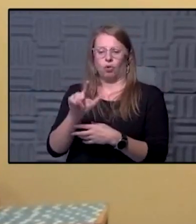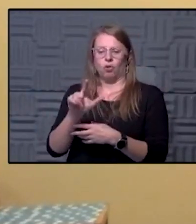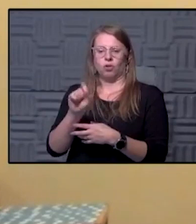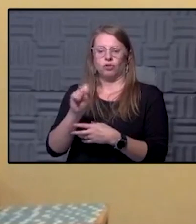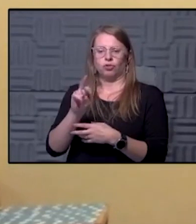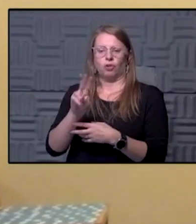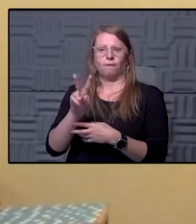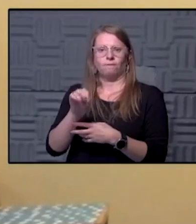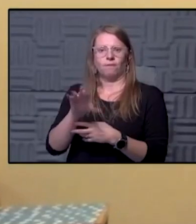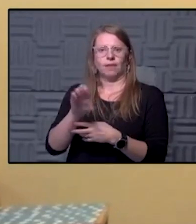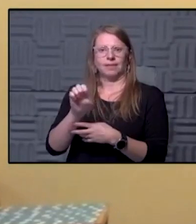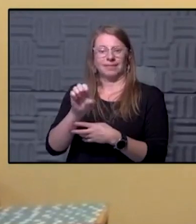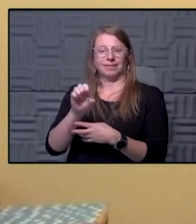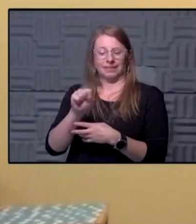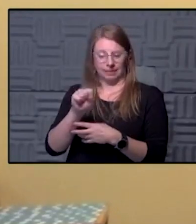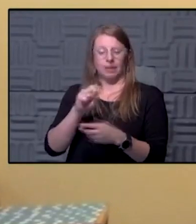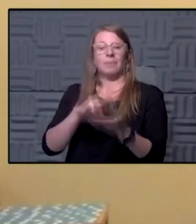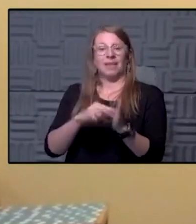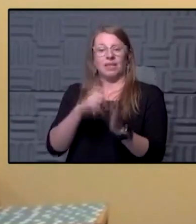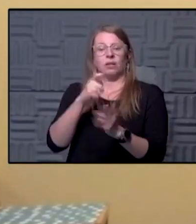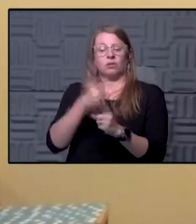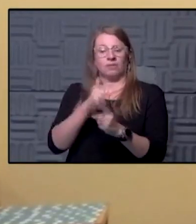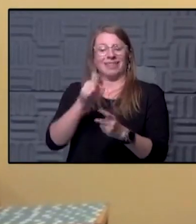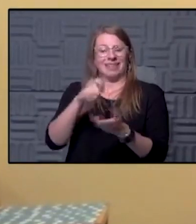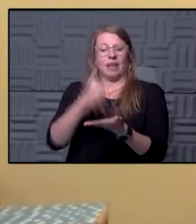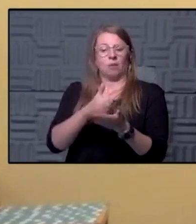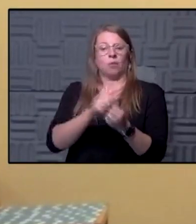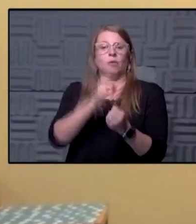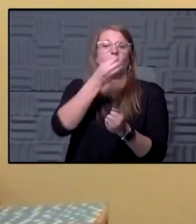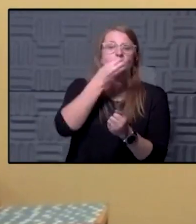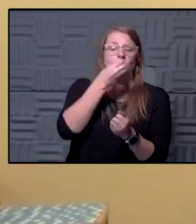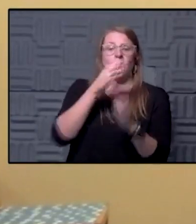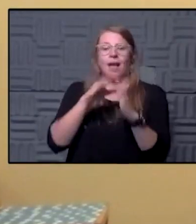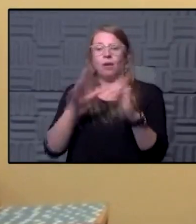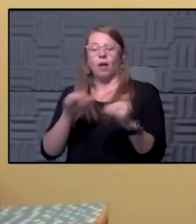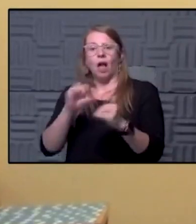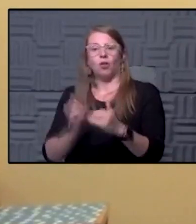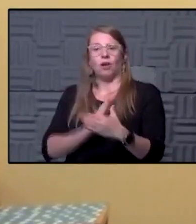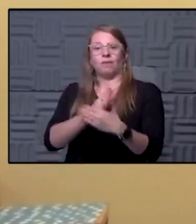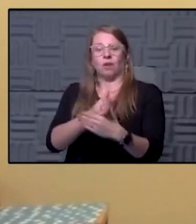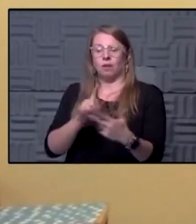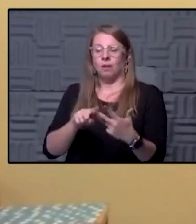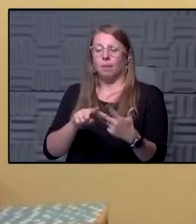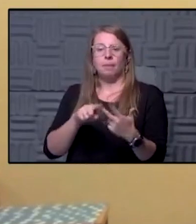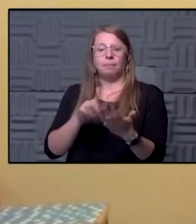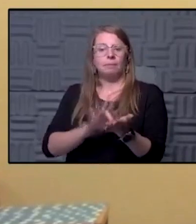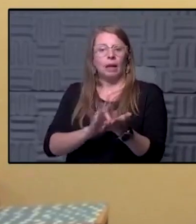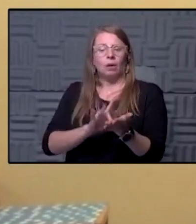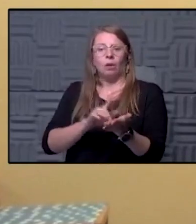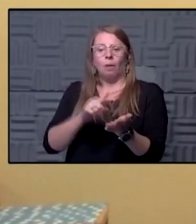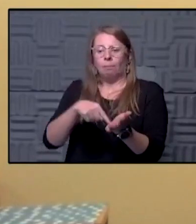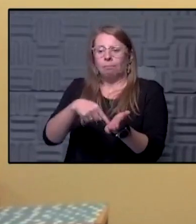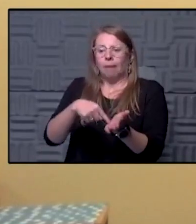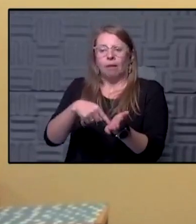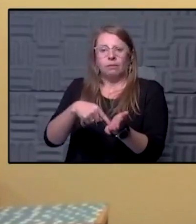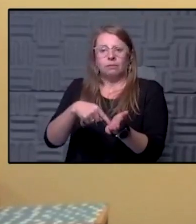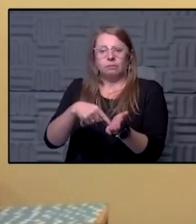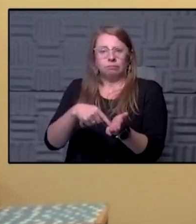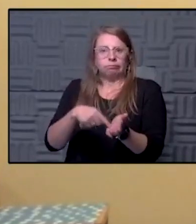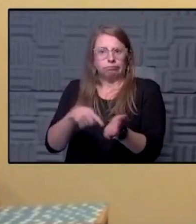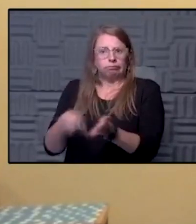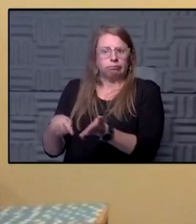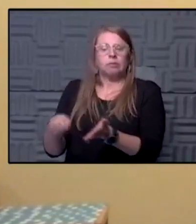help, in the way of food, housing, other interventions, medical bills, whatever, we